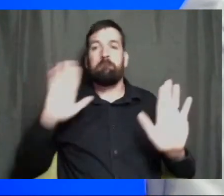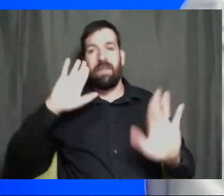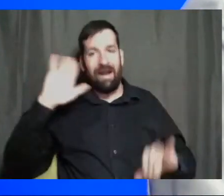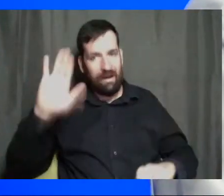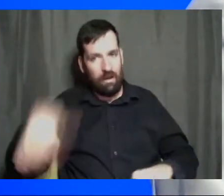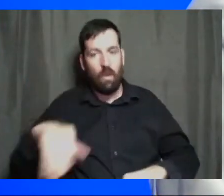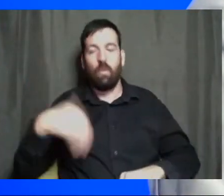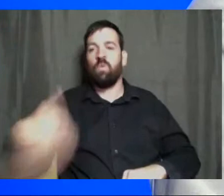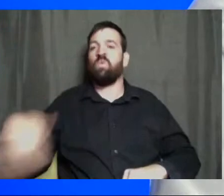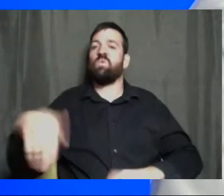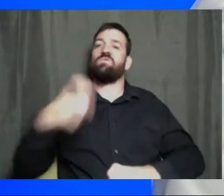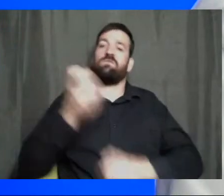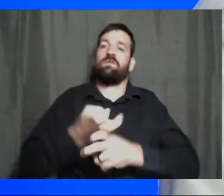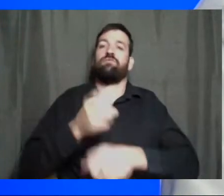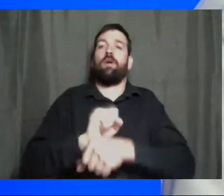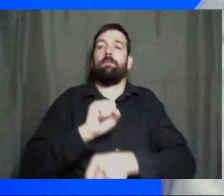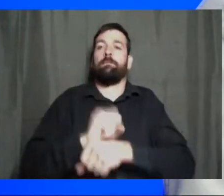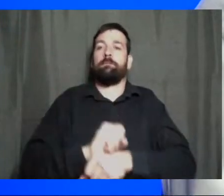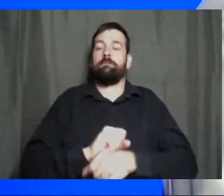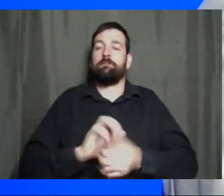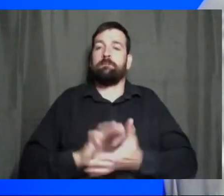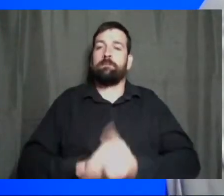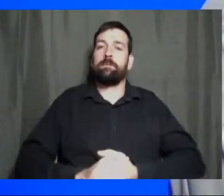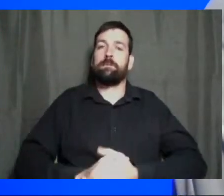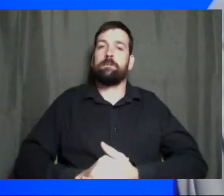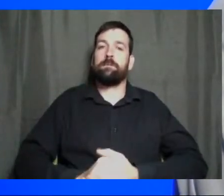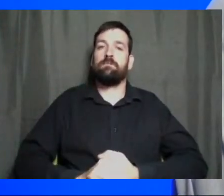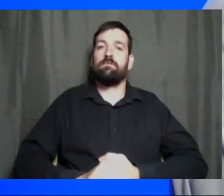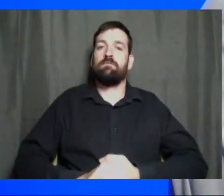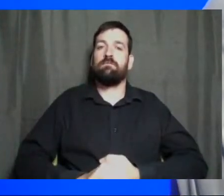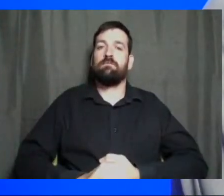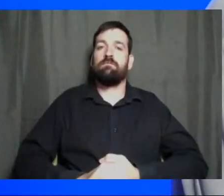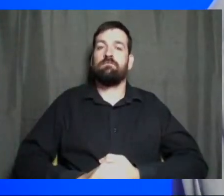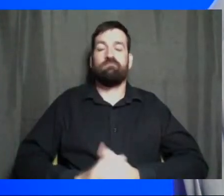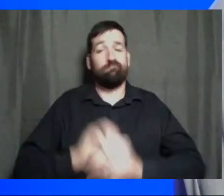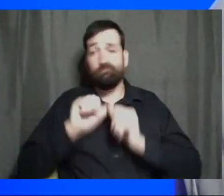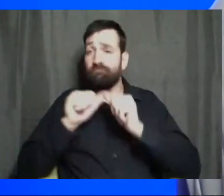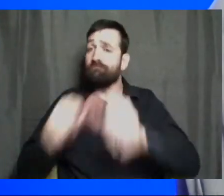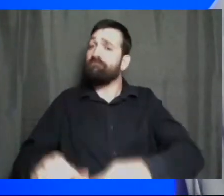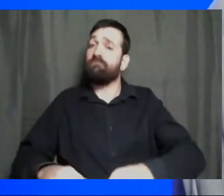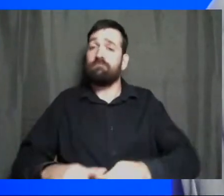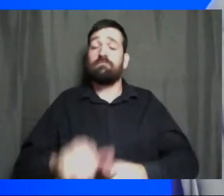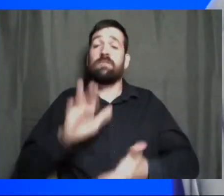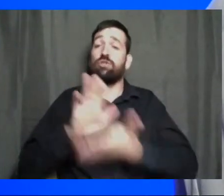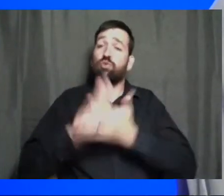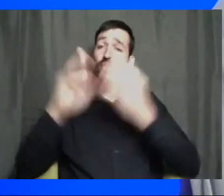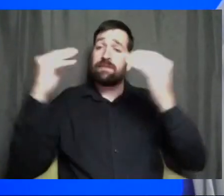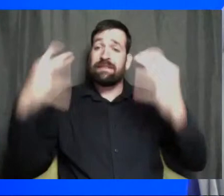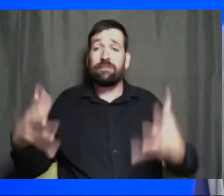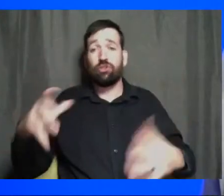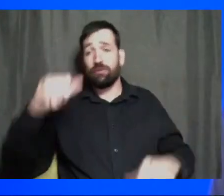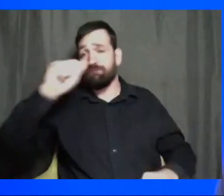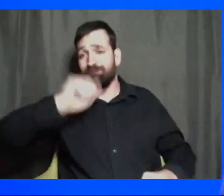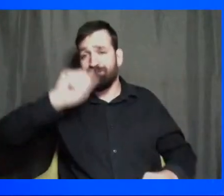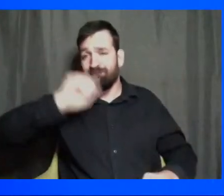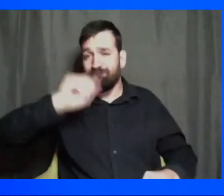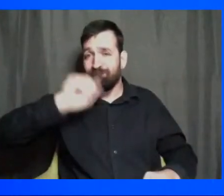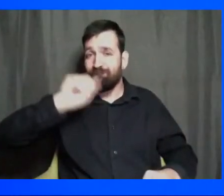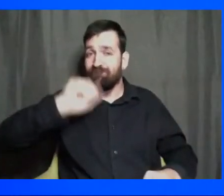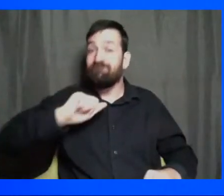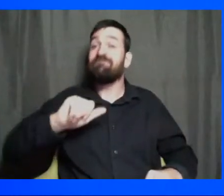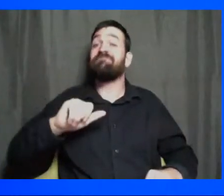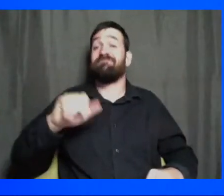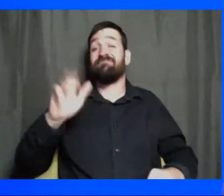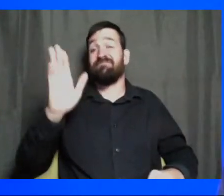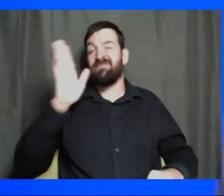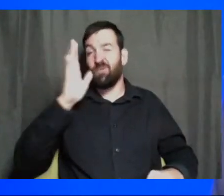and but hold strong. School teachers, hang in there. This too shall pass, as the Bible